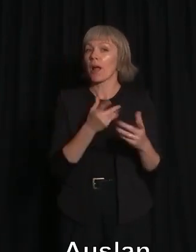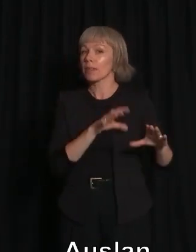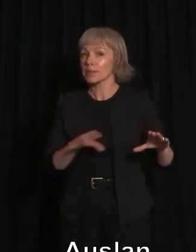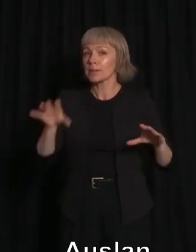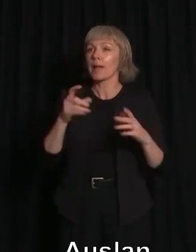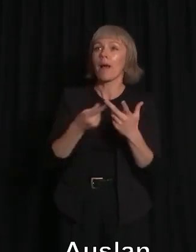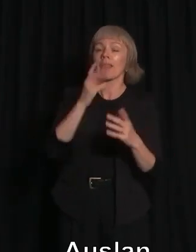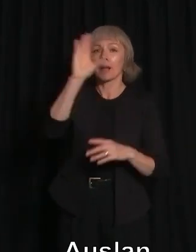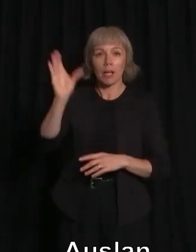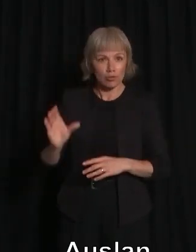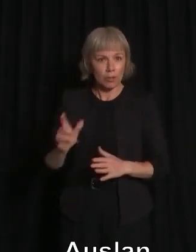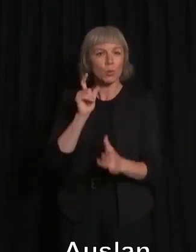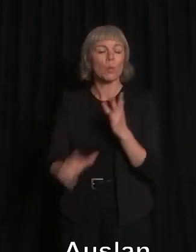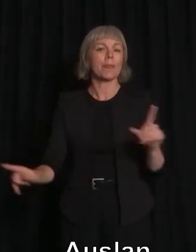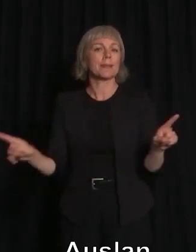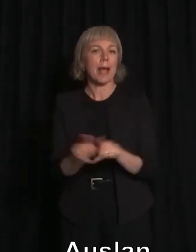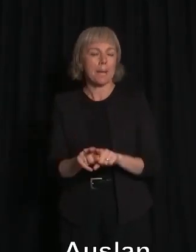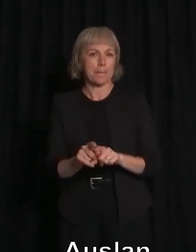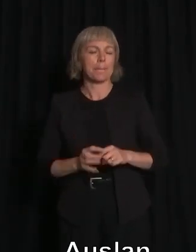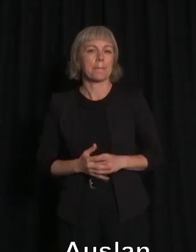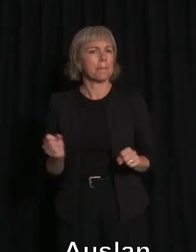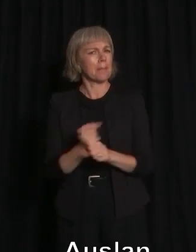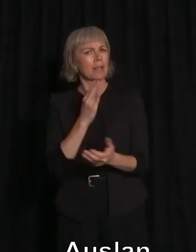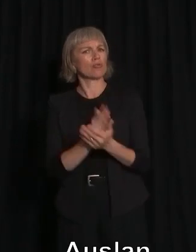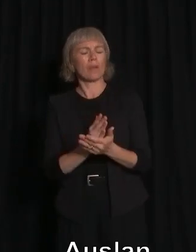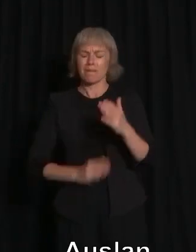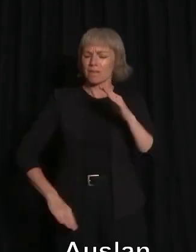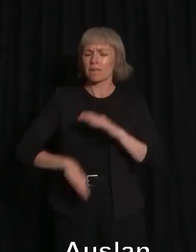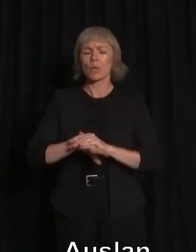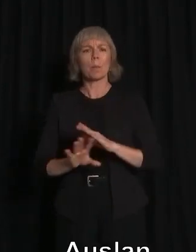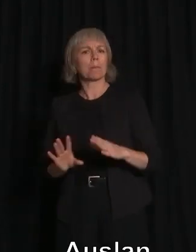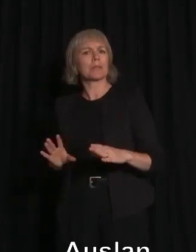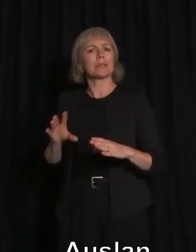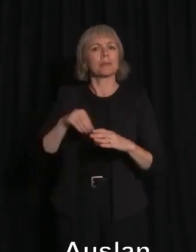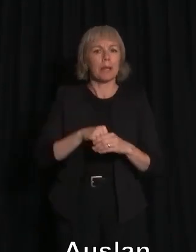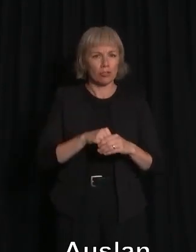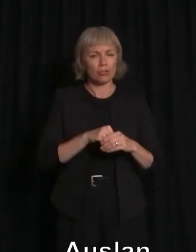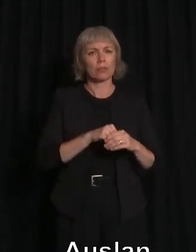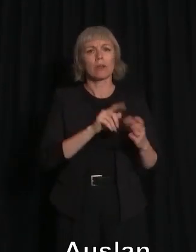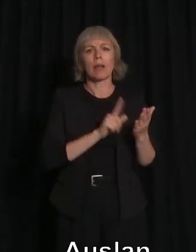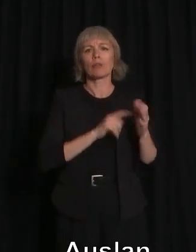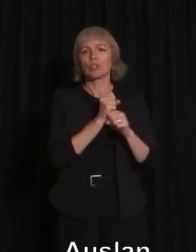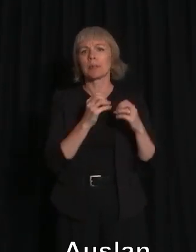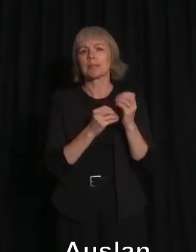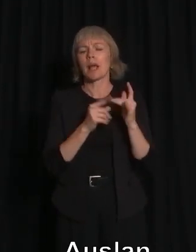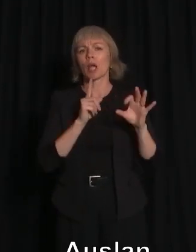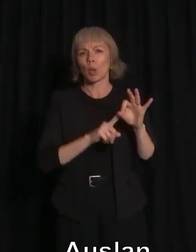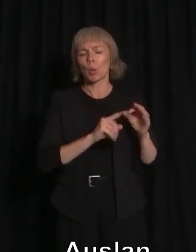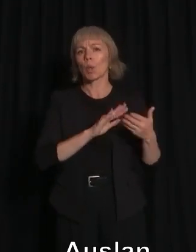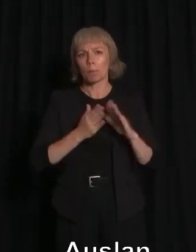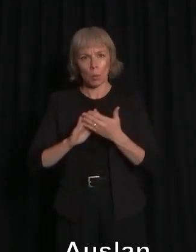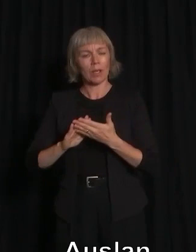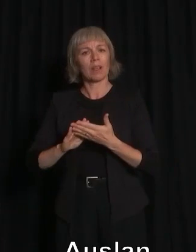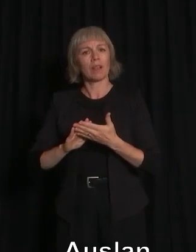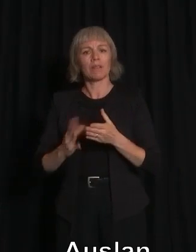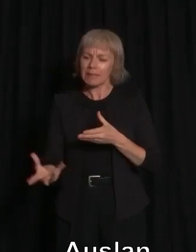suit and all states to ensure full participation of LGBTIQ+ communities and peoples in design,